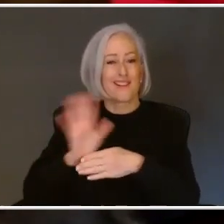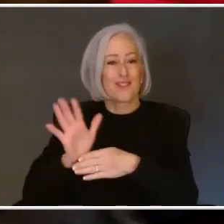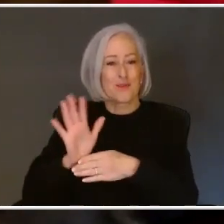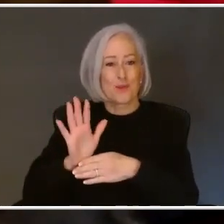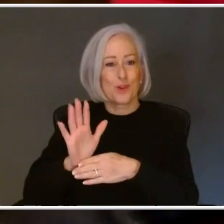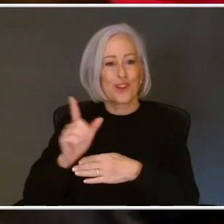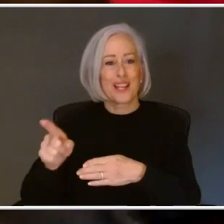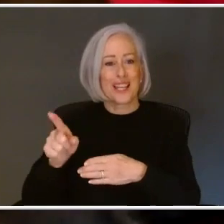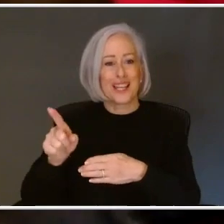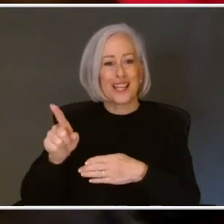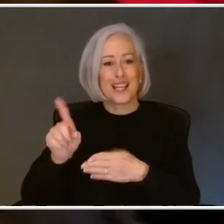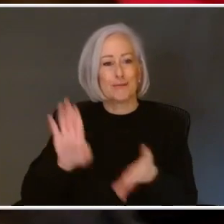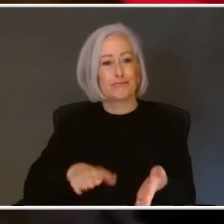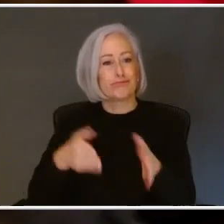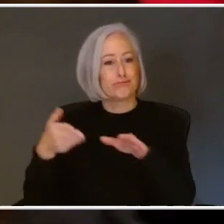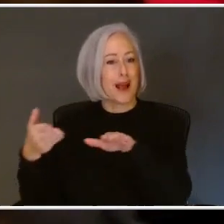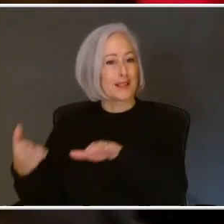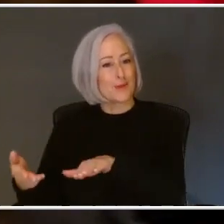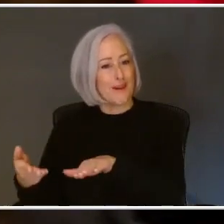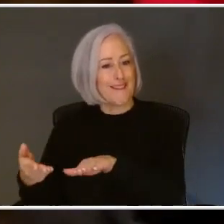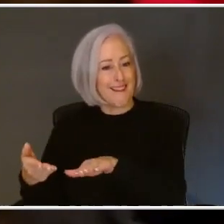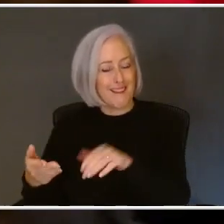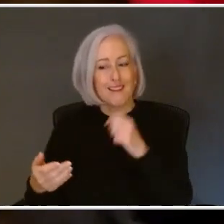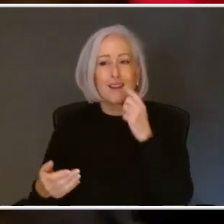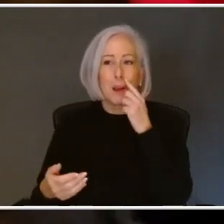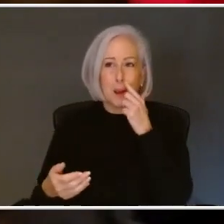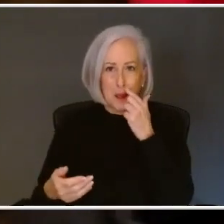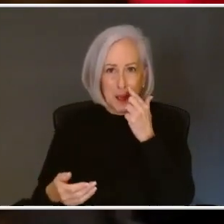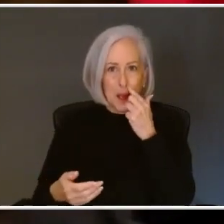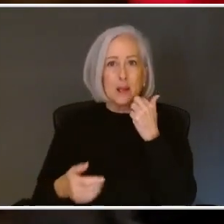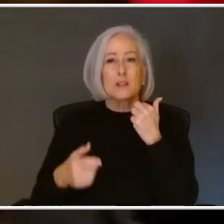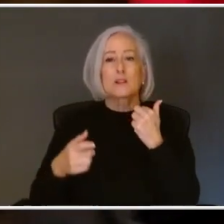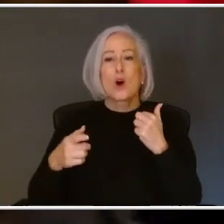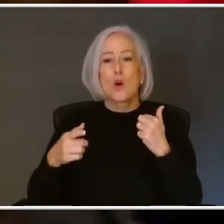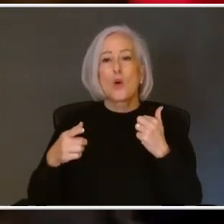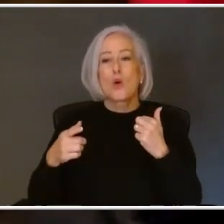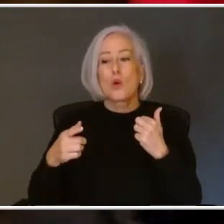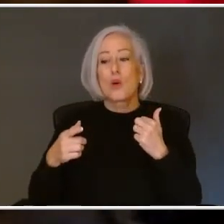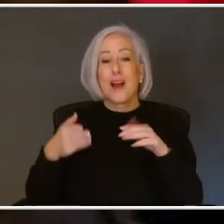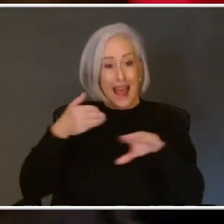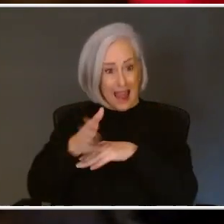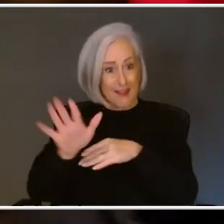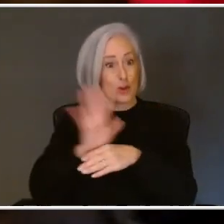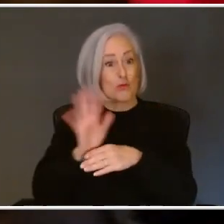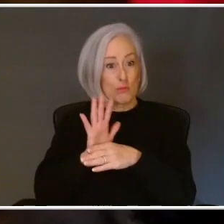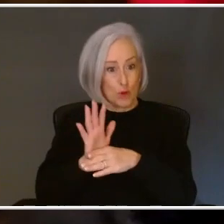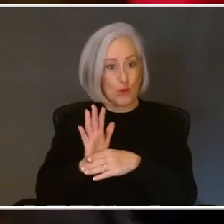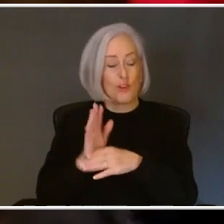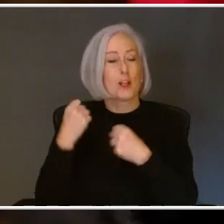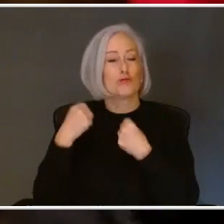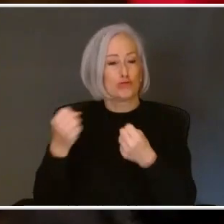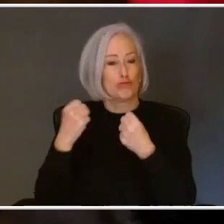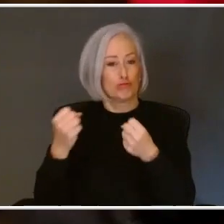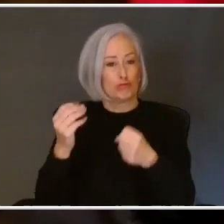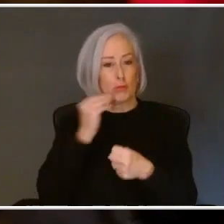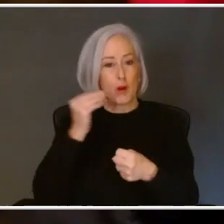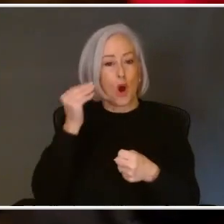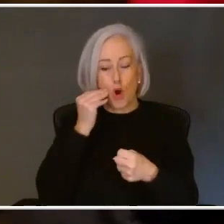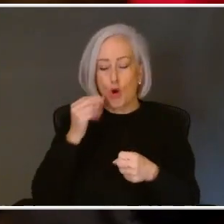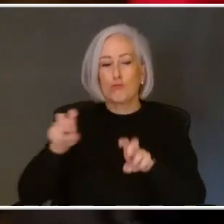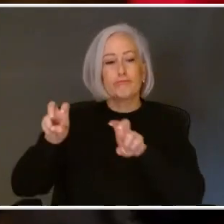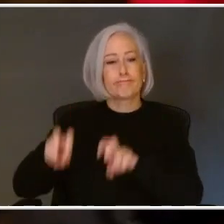as he passes on. And we had a discussion in the car on the way back home from the movie theater.